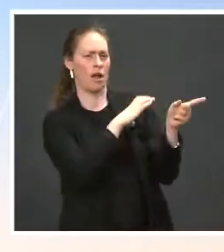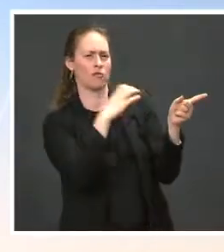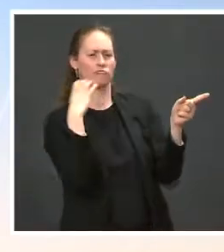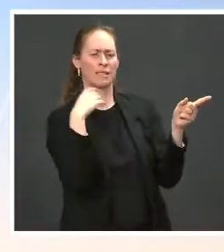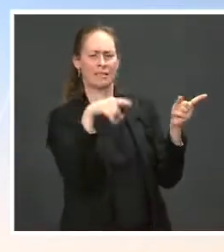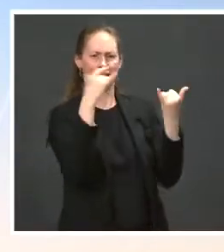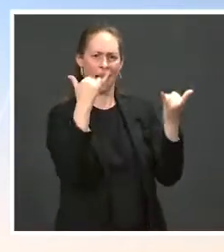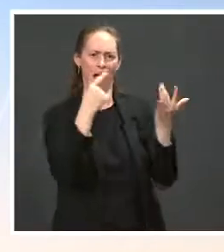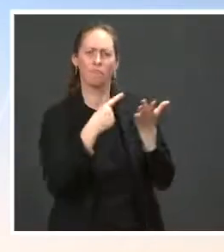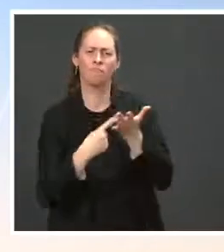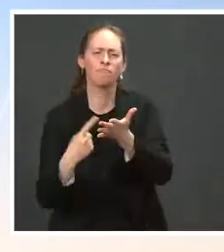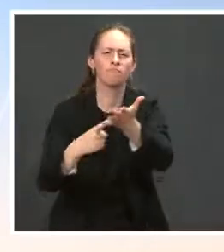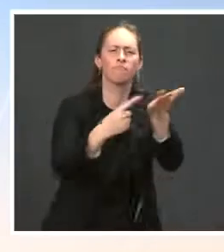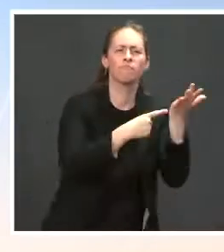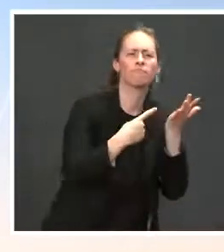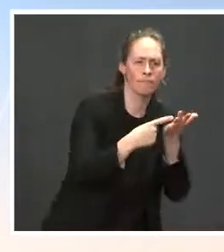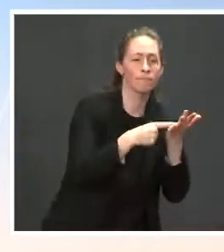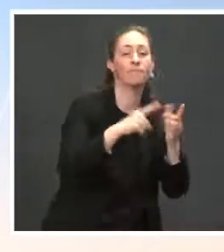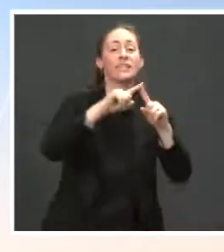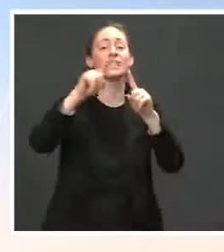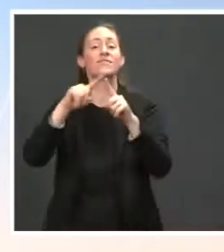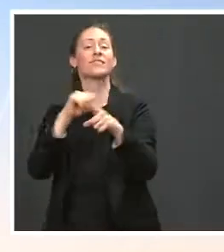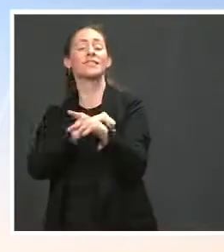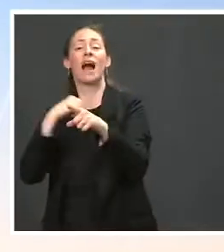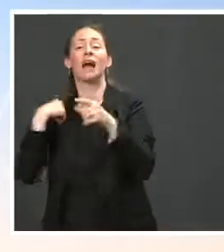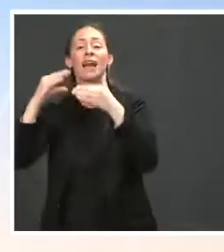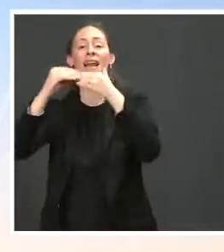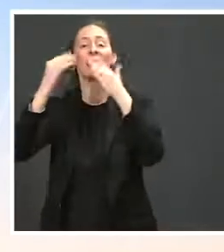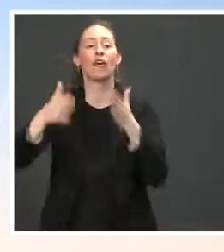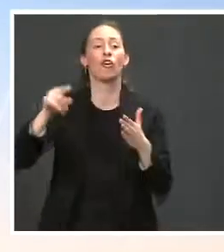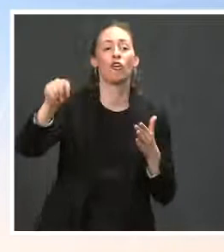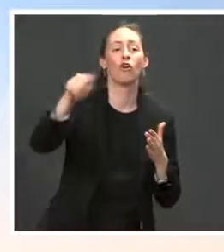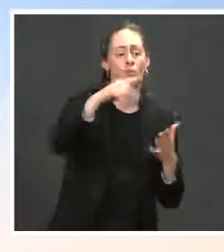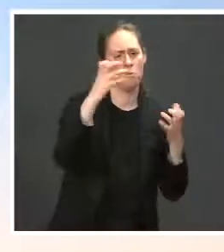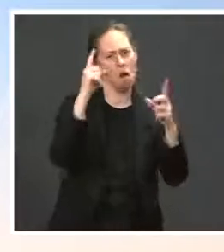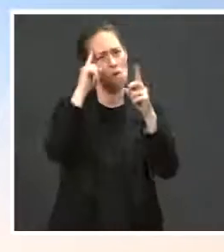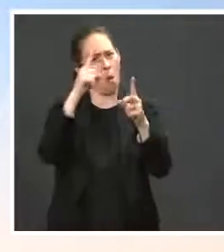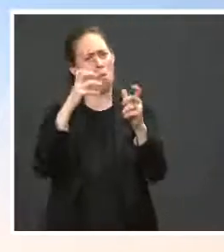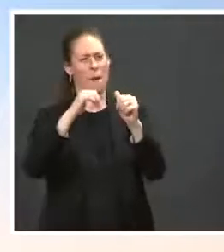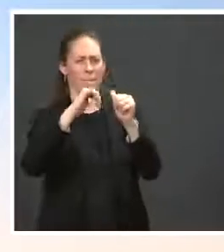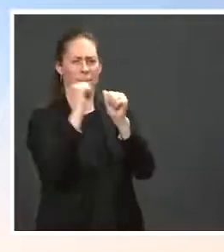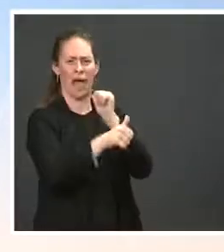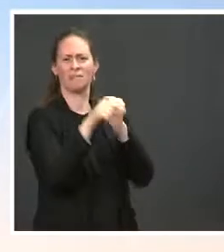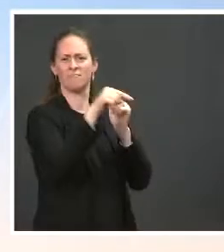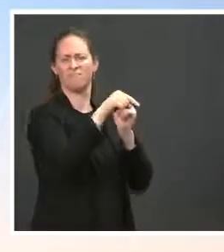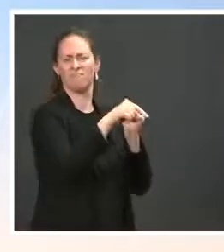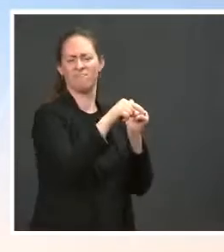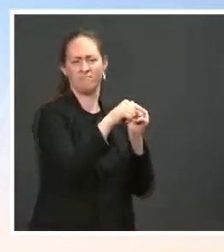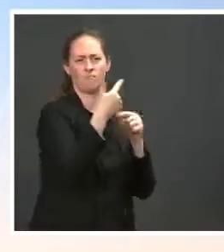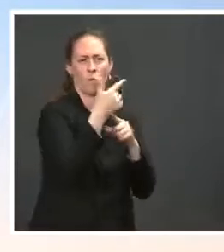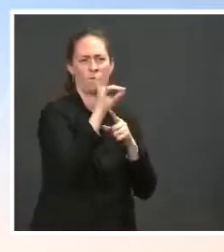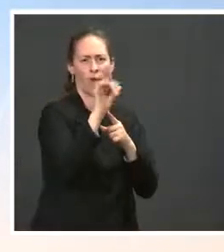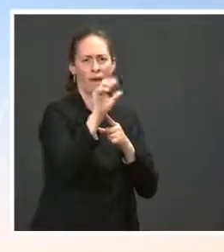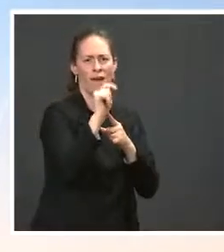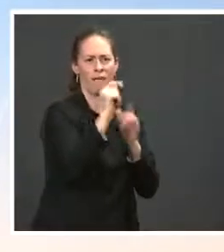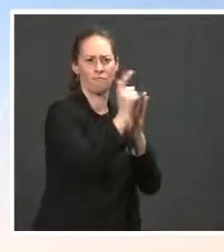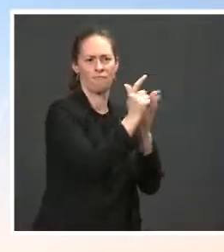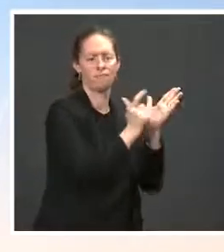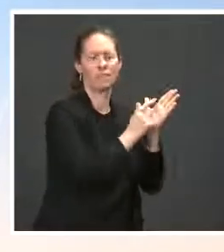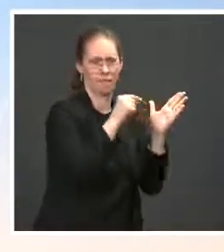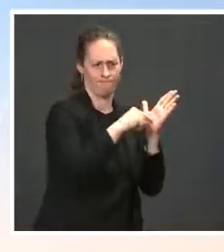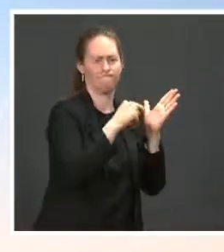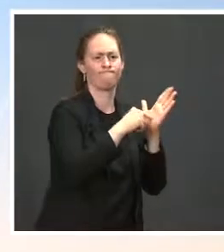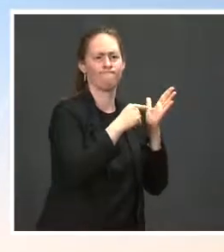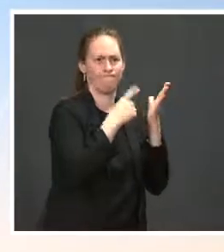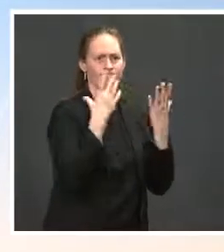Senate leadership, who are working towards this goal. This encompasses many offices in the White House, including, of course, the president talked about this quite